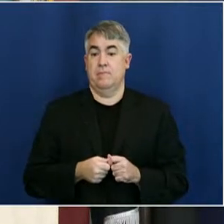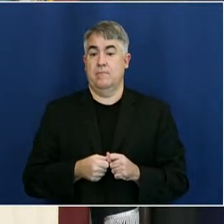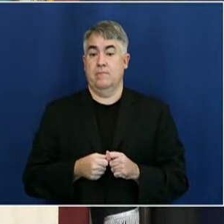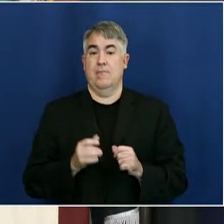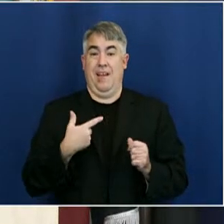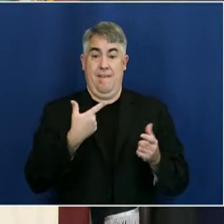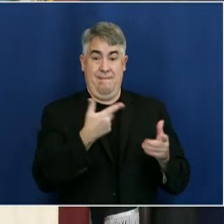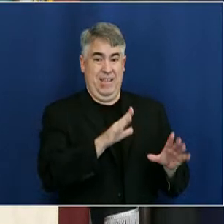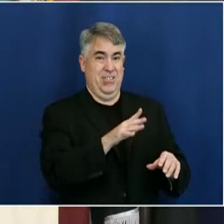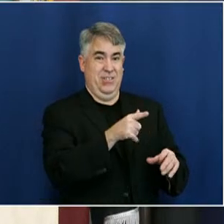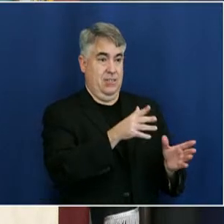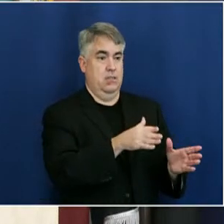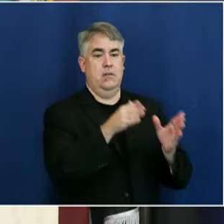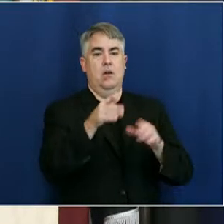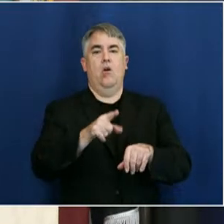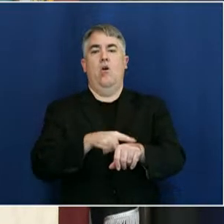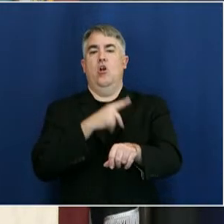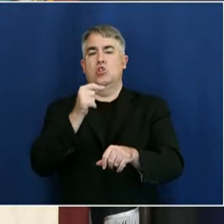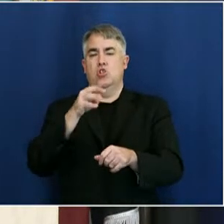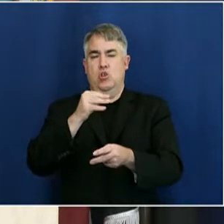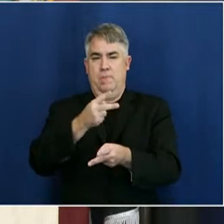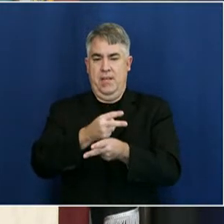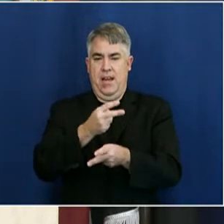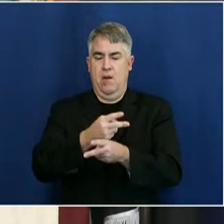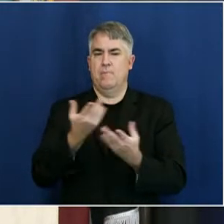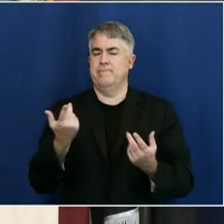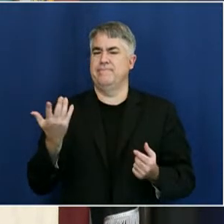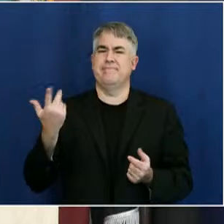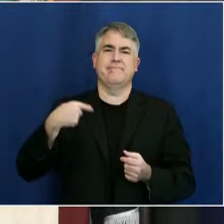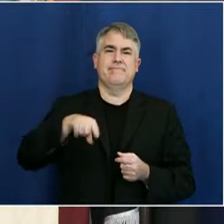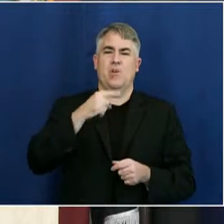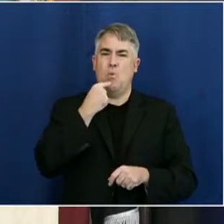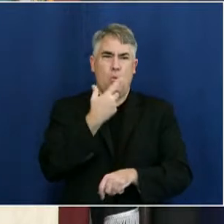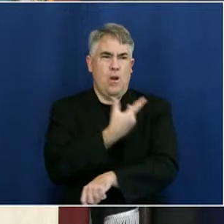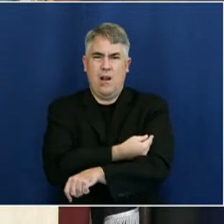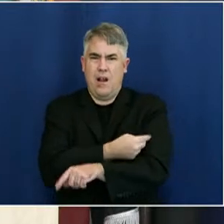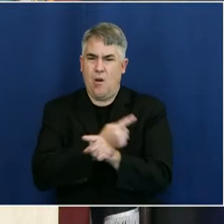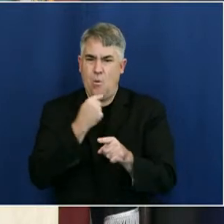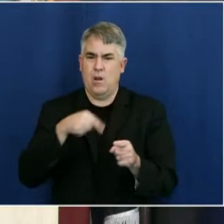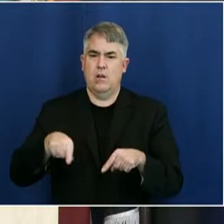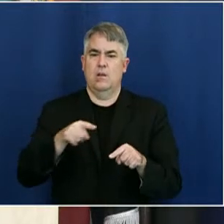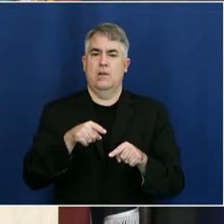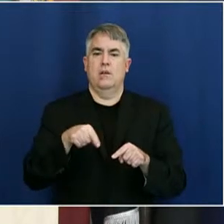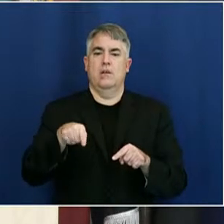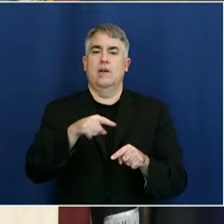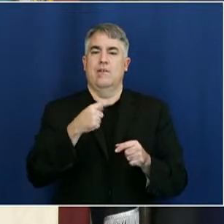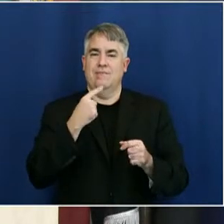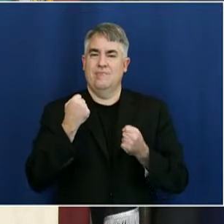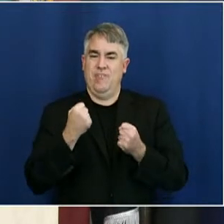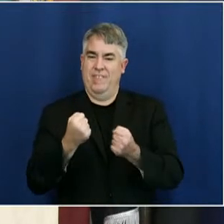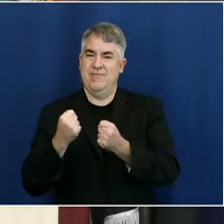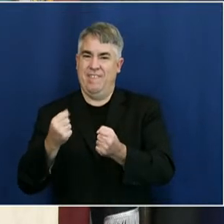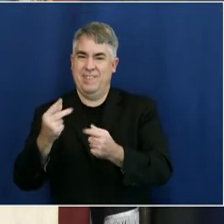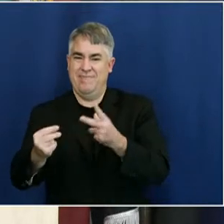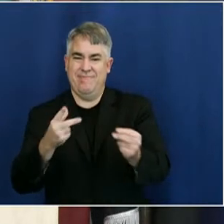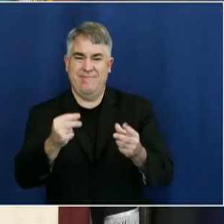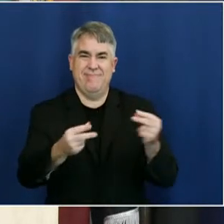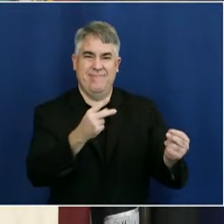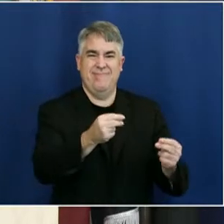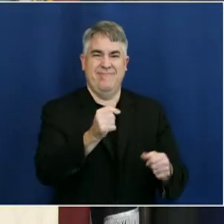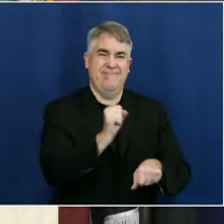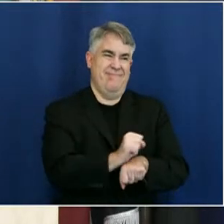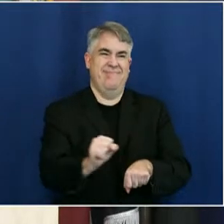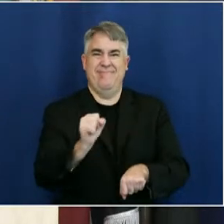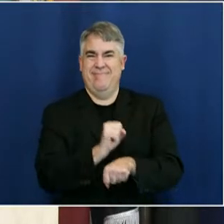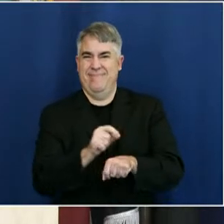And as the mobile teams that are doing that work wrap up that effort, then they can be redeployed and put back out into the community. We've